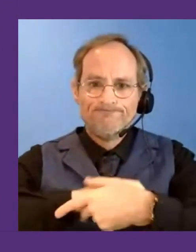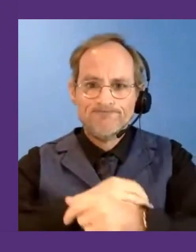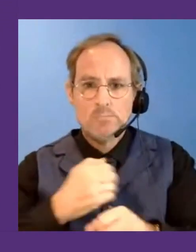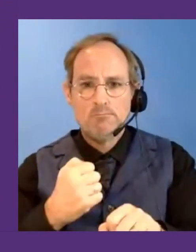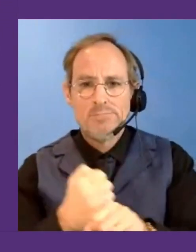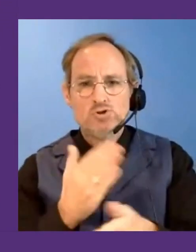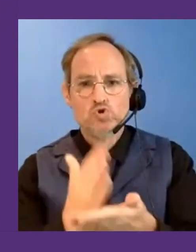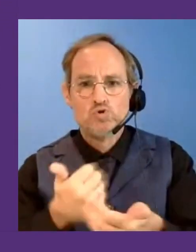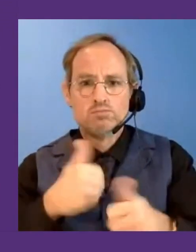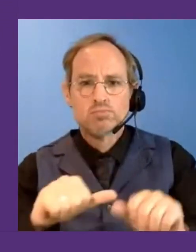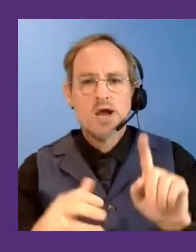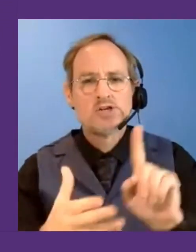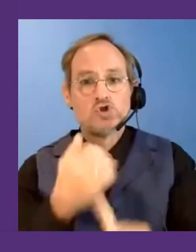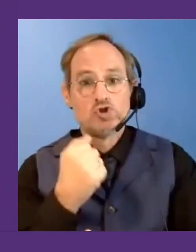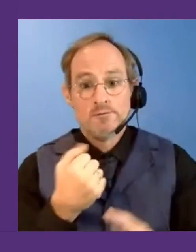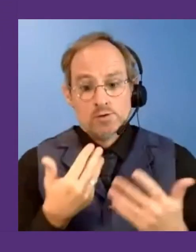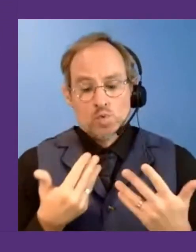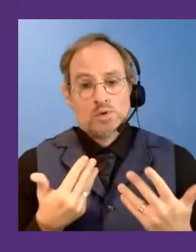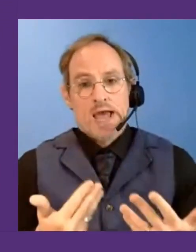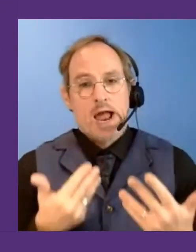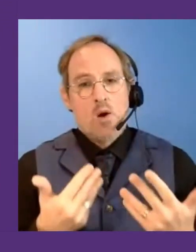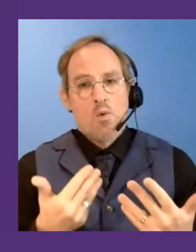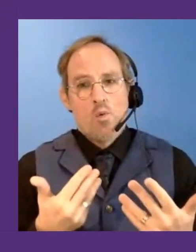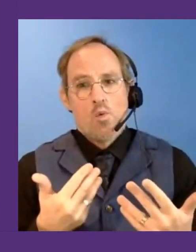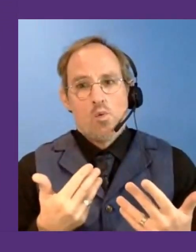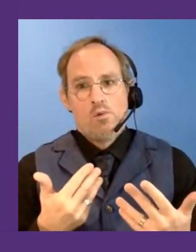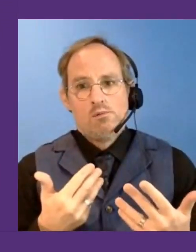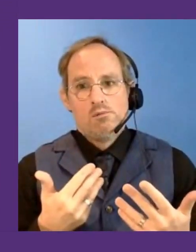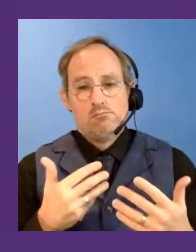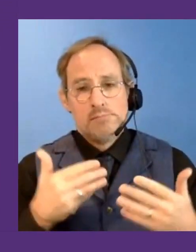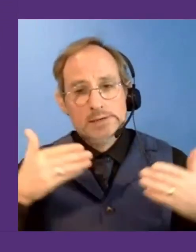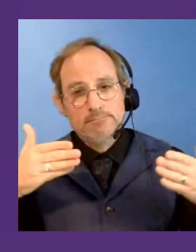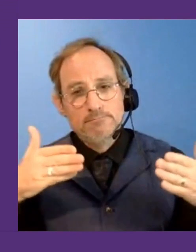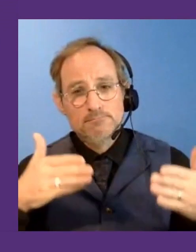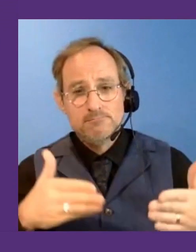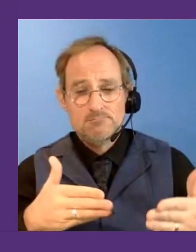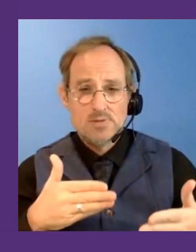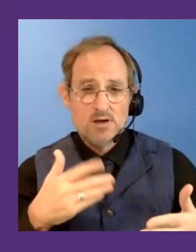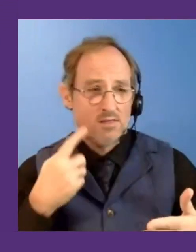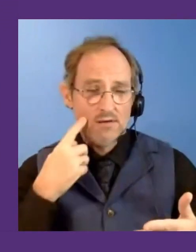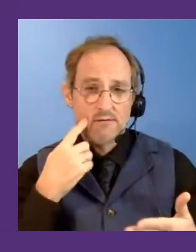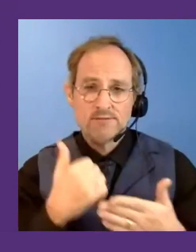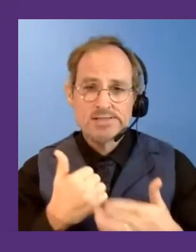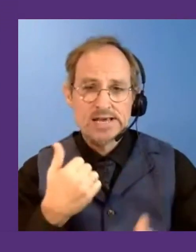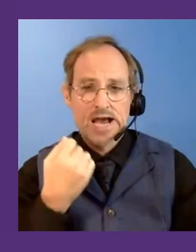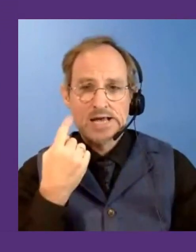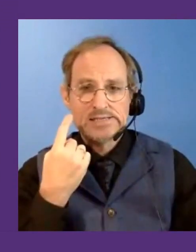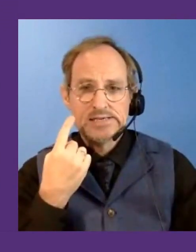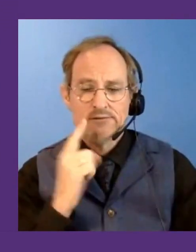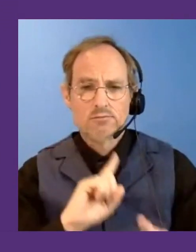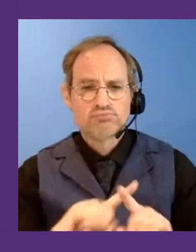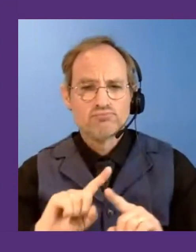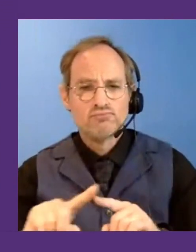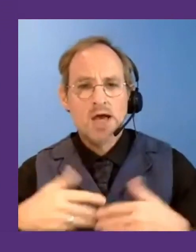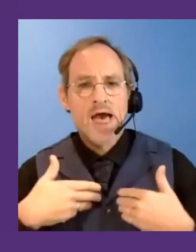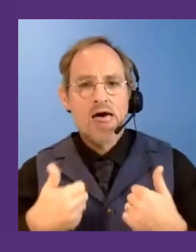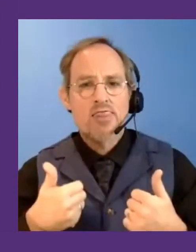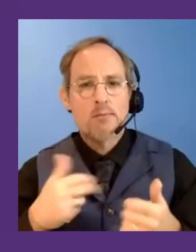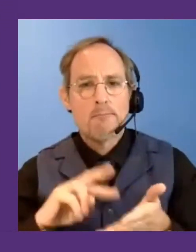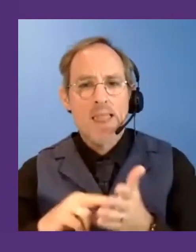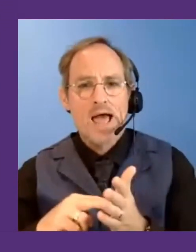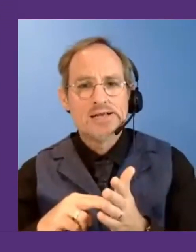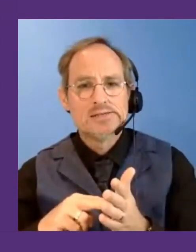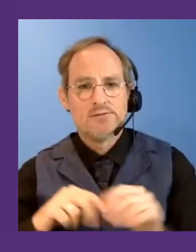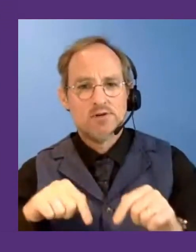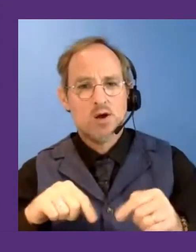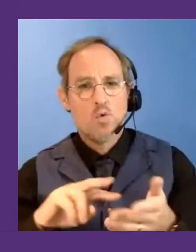on something right now, which I think is a terrific idea. So we've got various health plans in the organisation, but